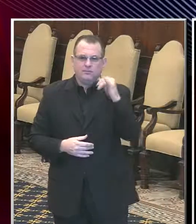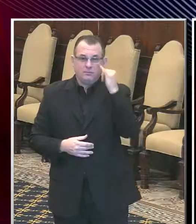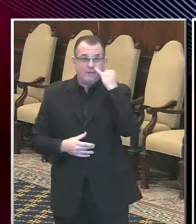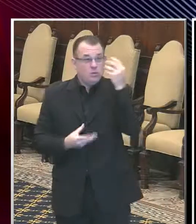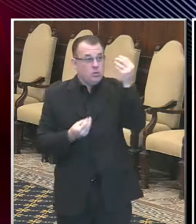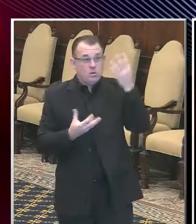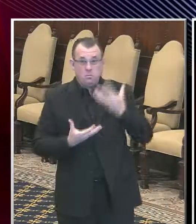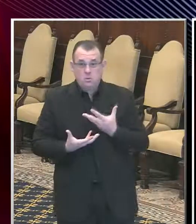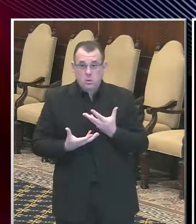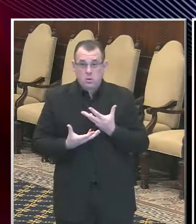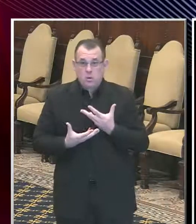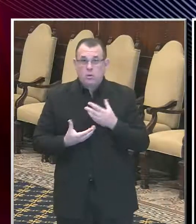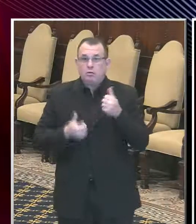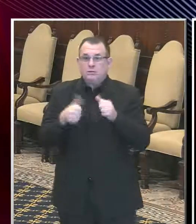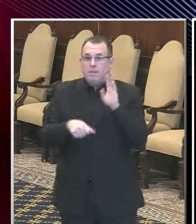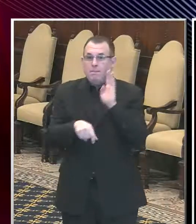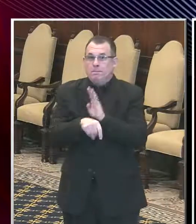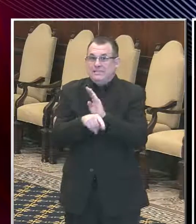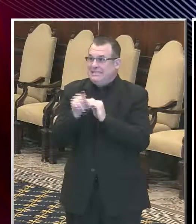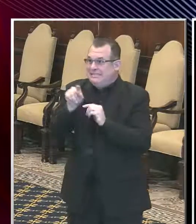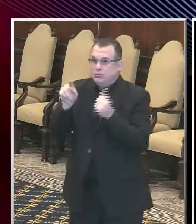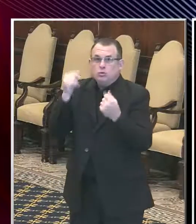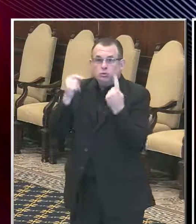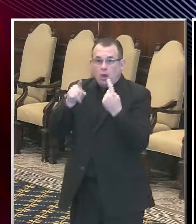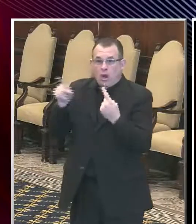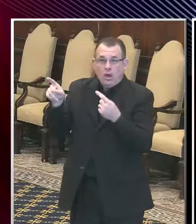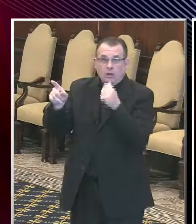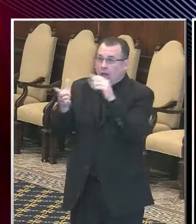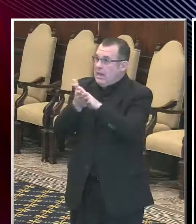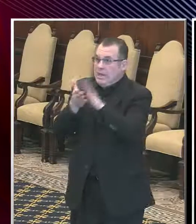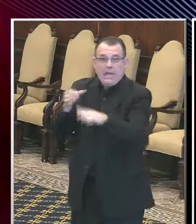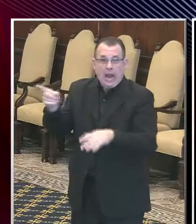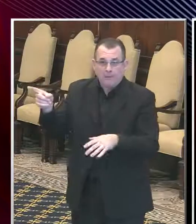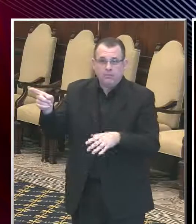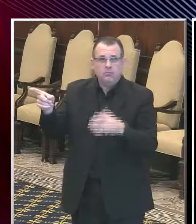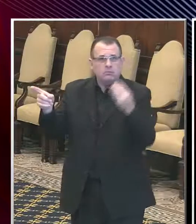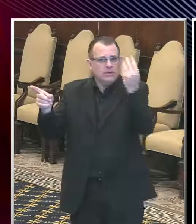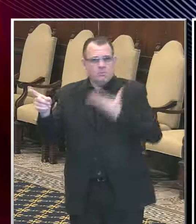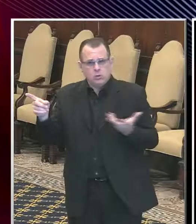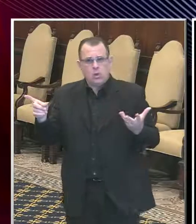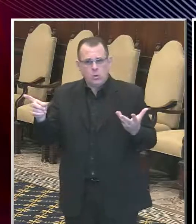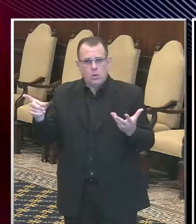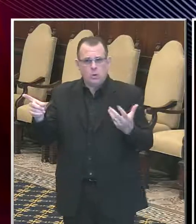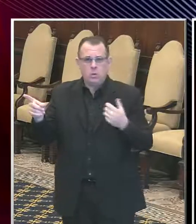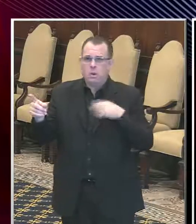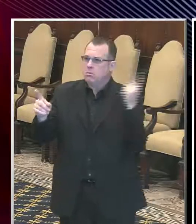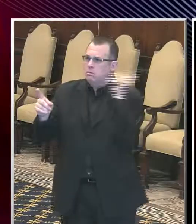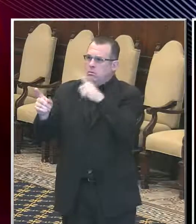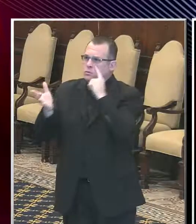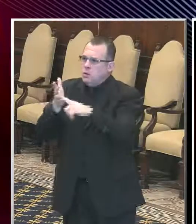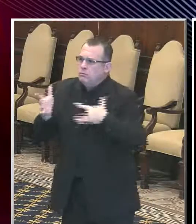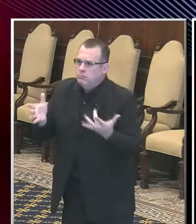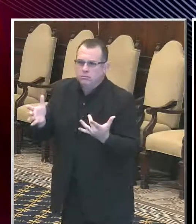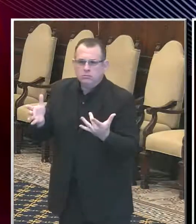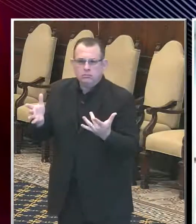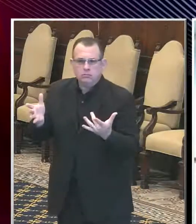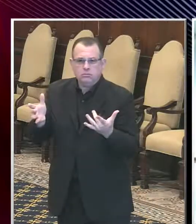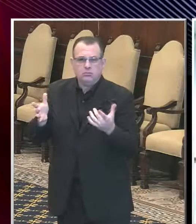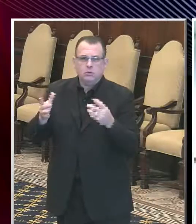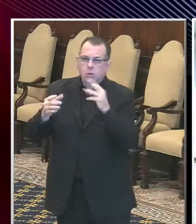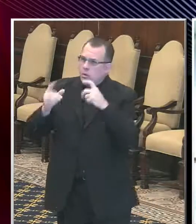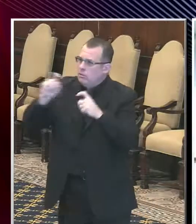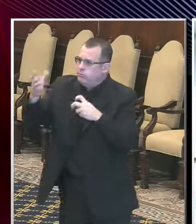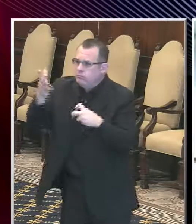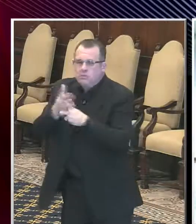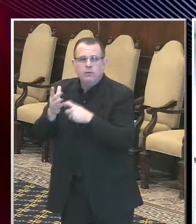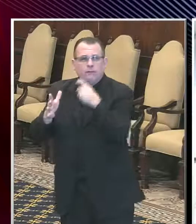need attention, we'd be happy to have somebody look at that and either issue the appropriate citations or try to figure out a way to get clean. Yeah, and Martin,